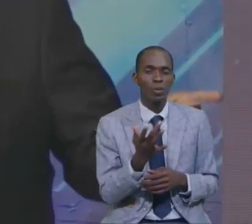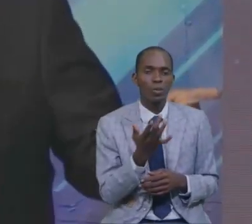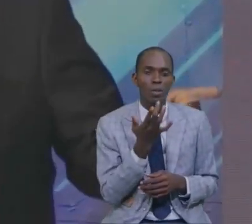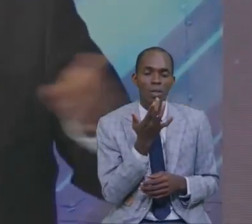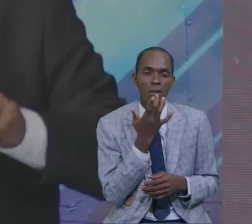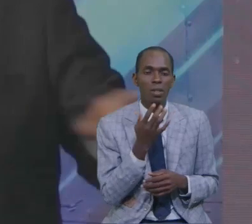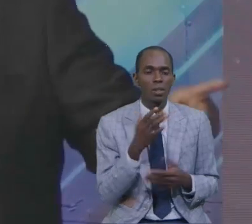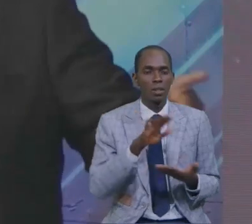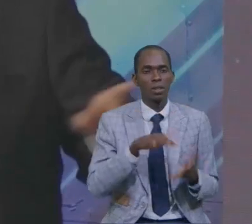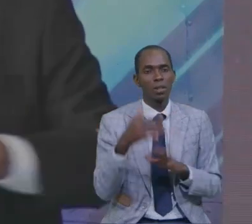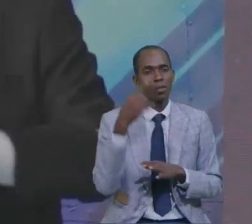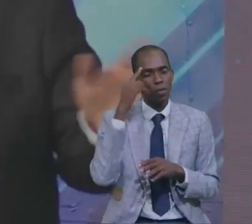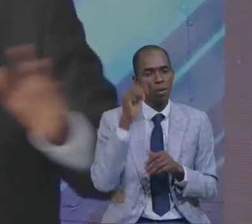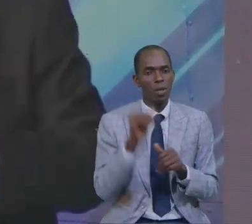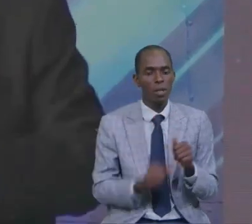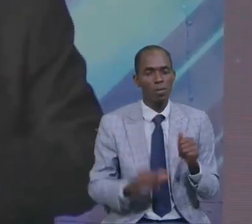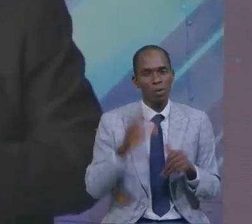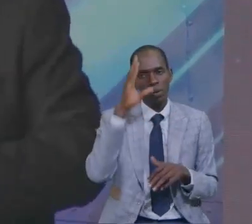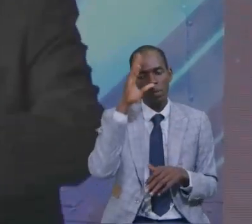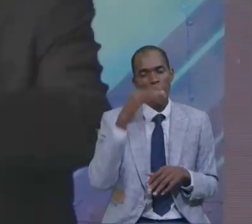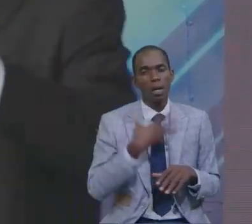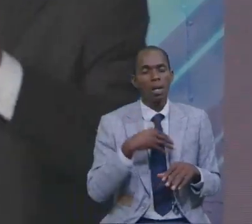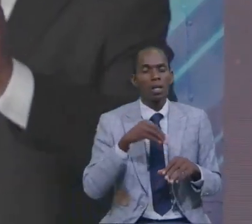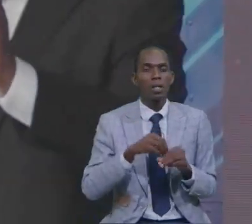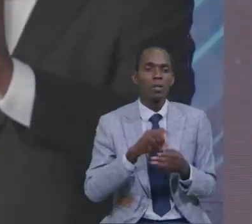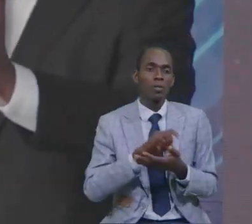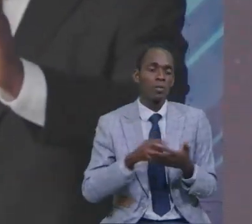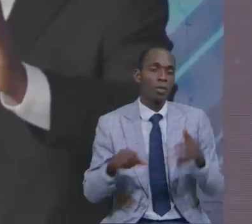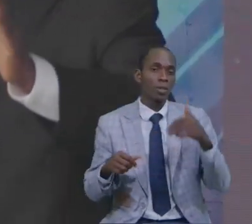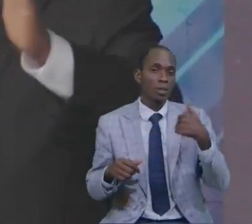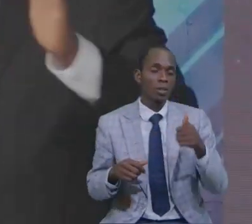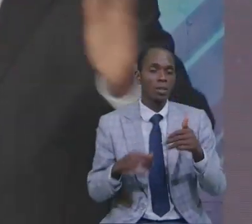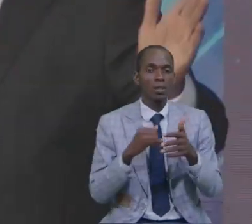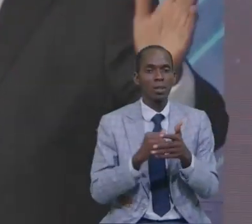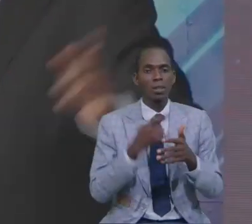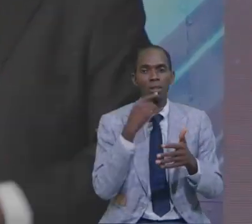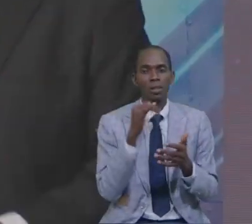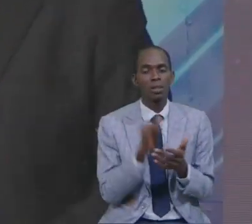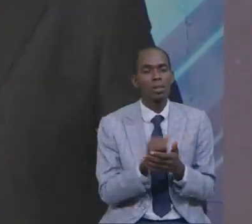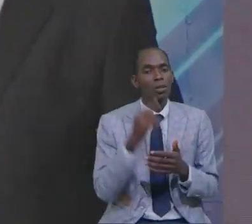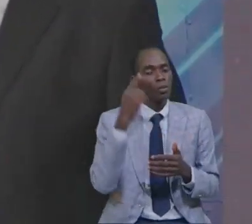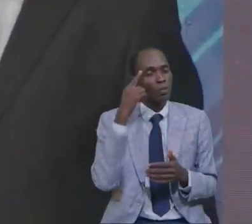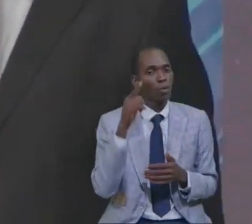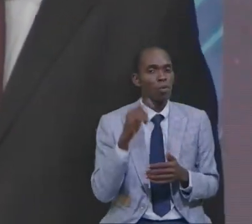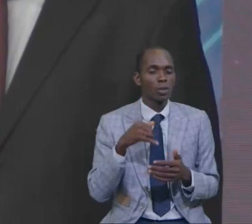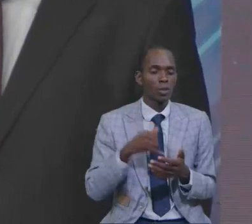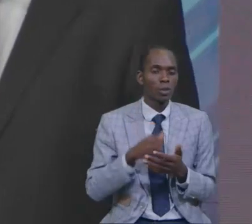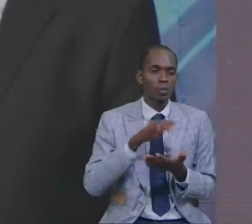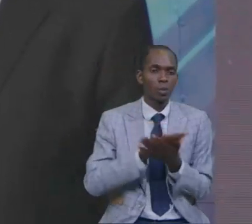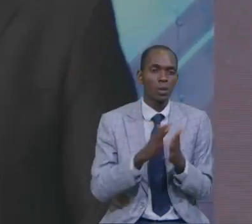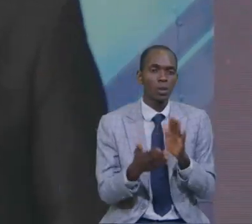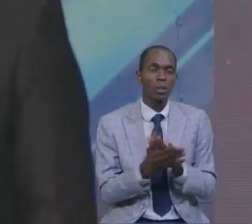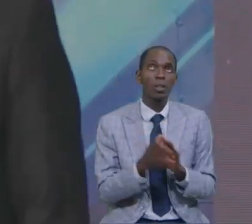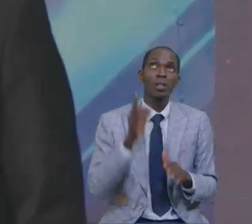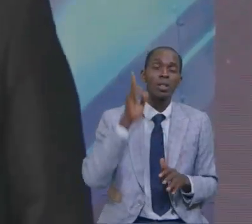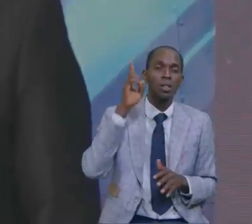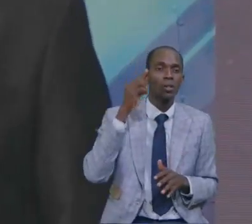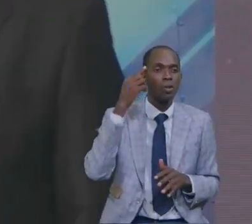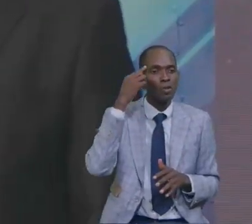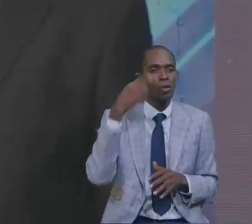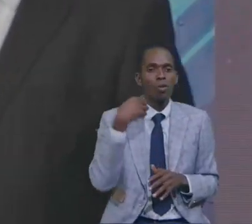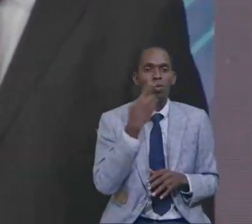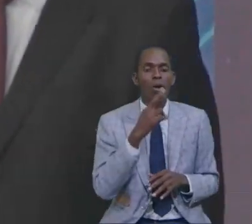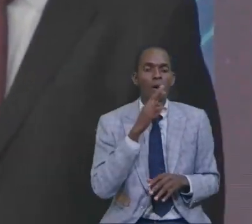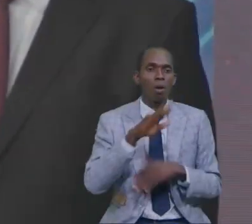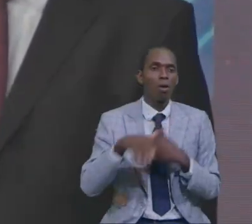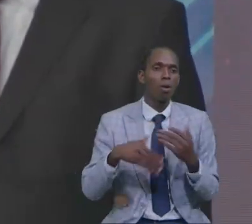him for whom are all things, and by whom are all things, in bringing